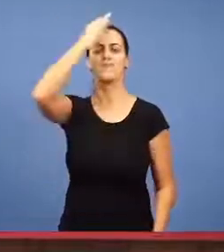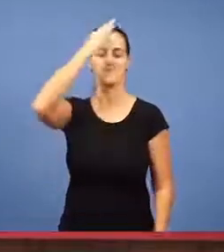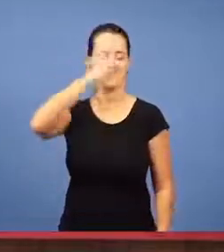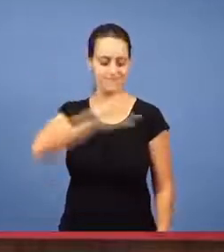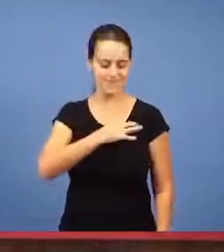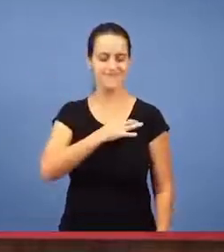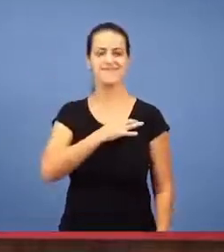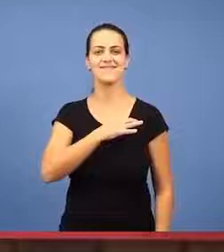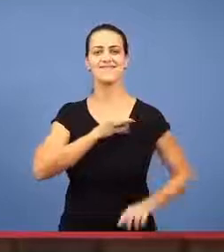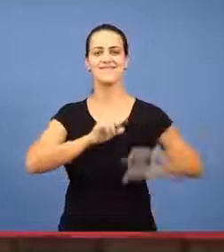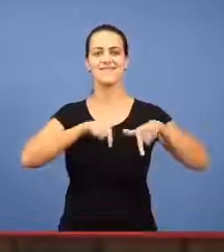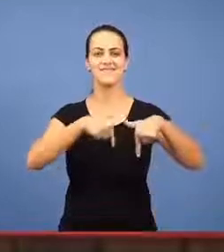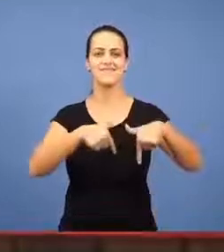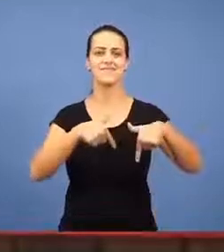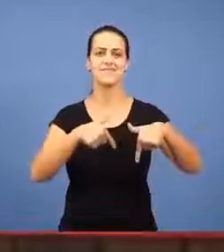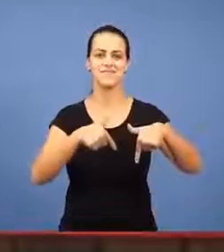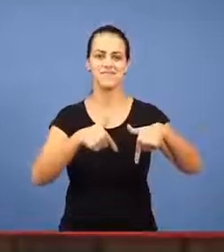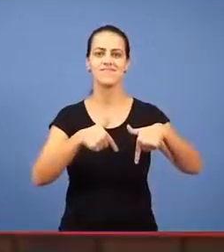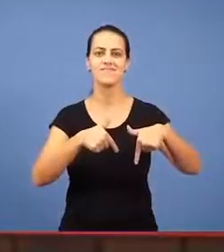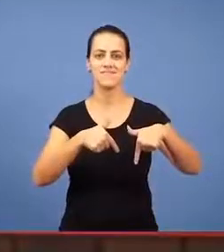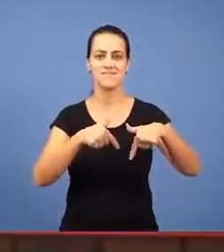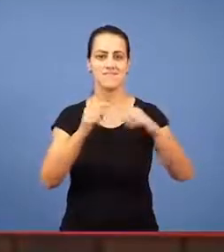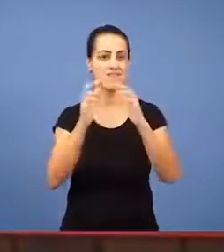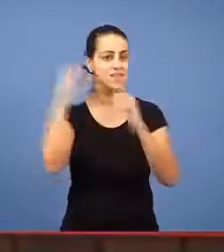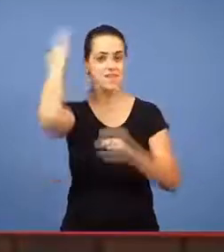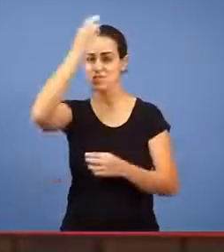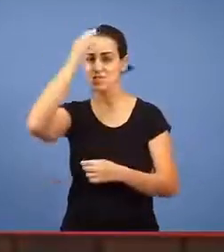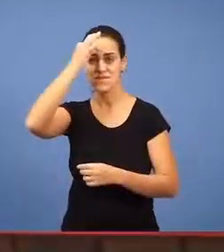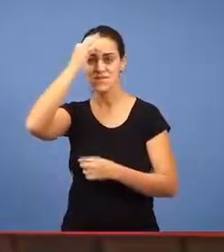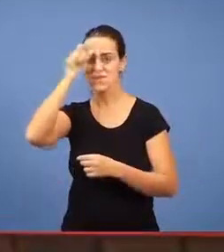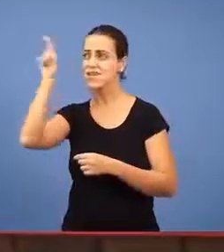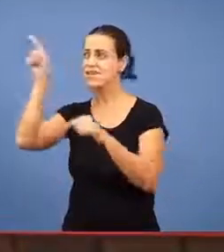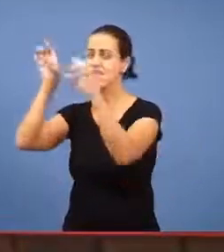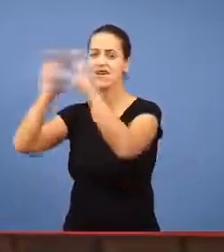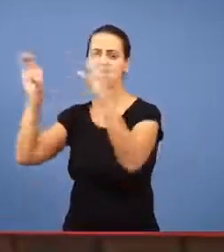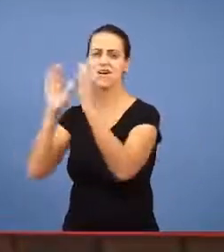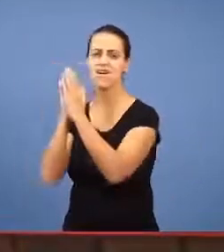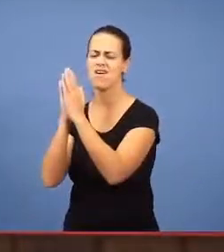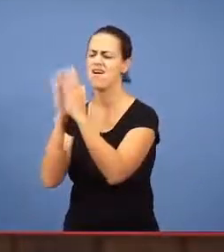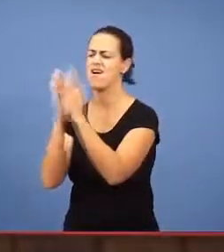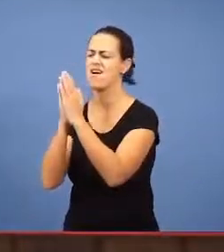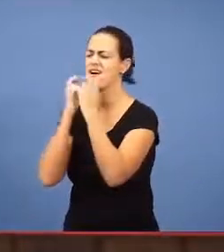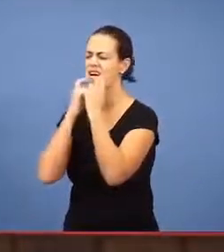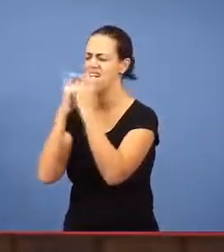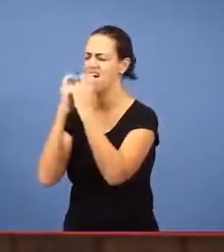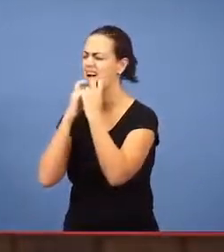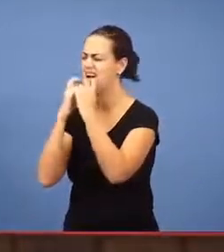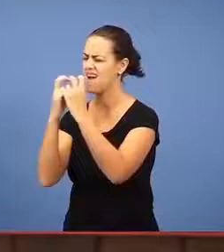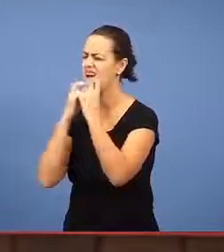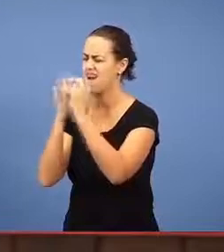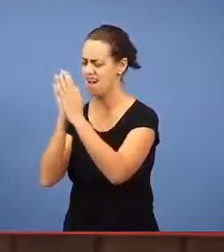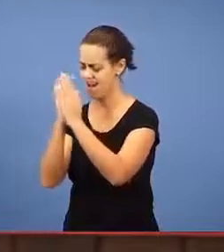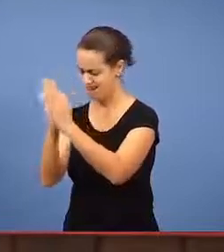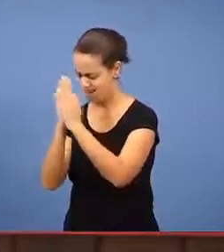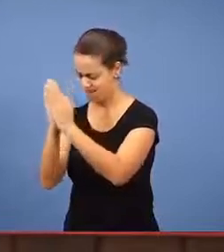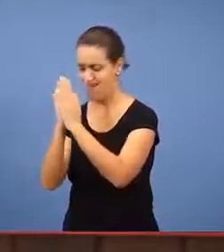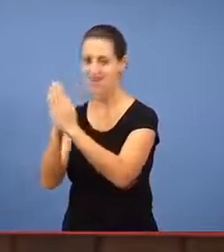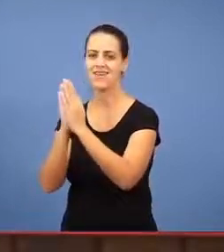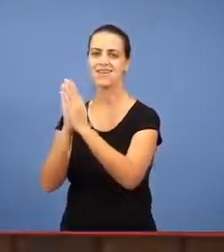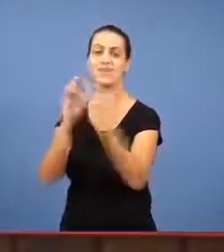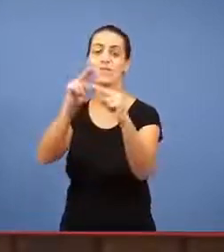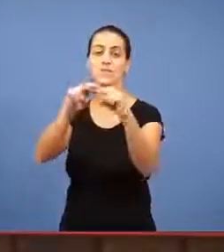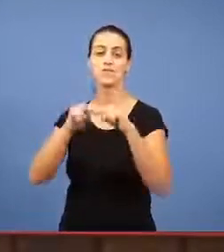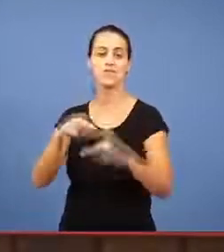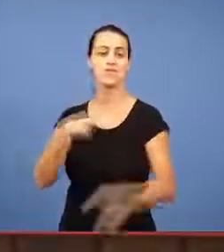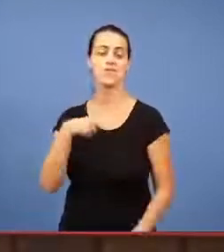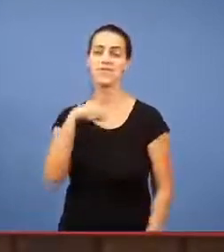enters and he prays for us. It's moanings, inexpressible moanings from the Holy Spirit. Those expressions that you don't